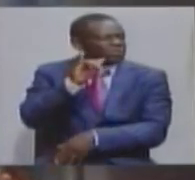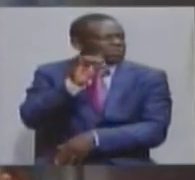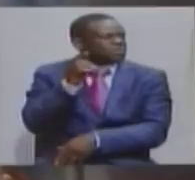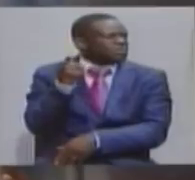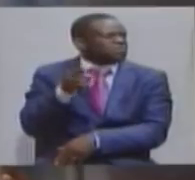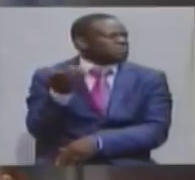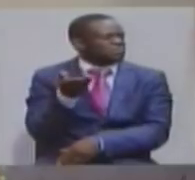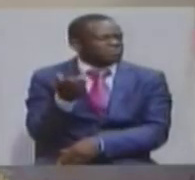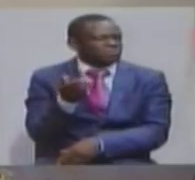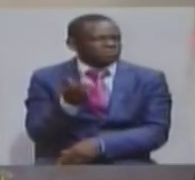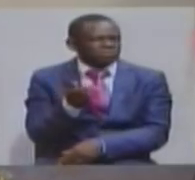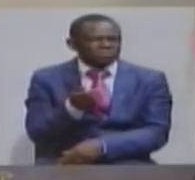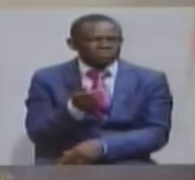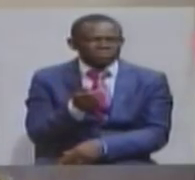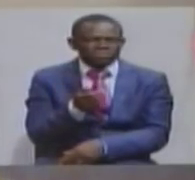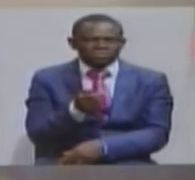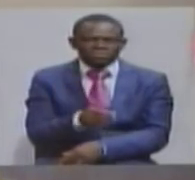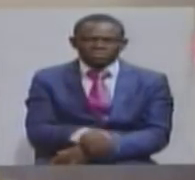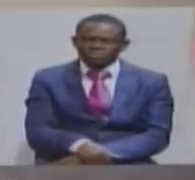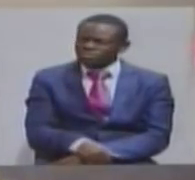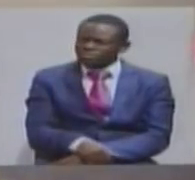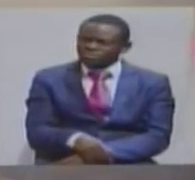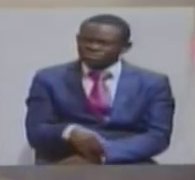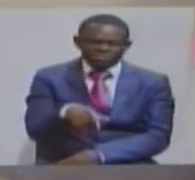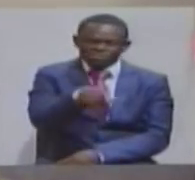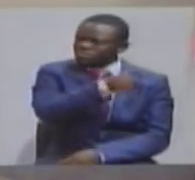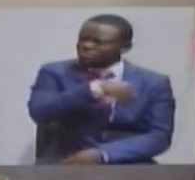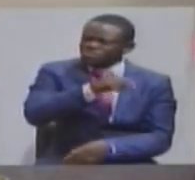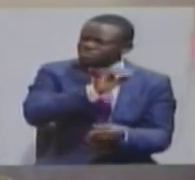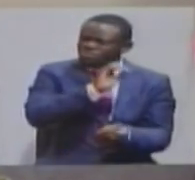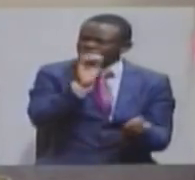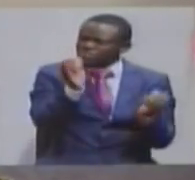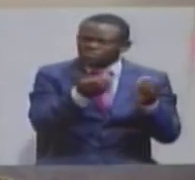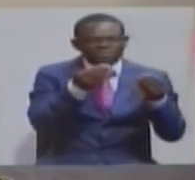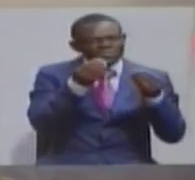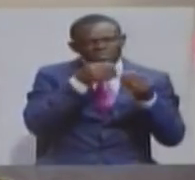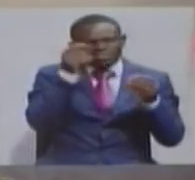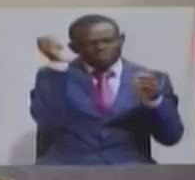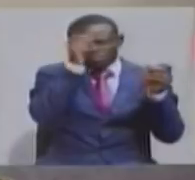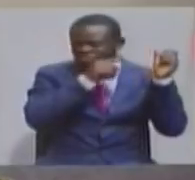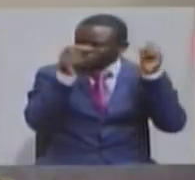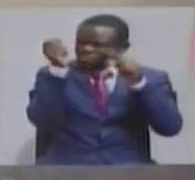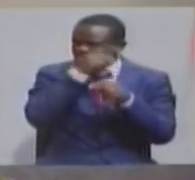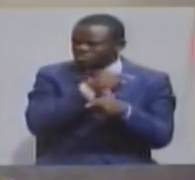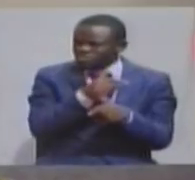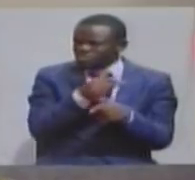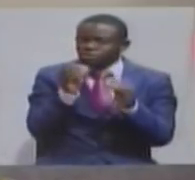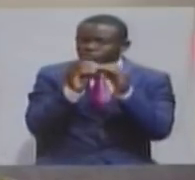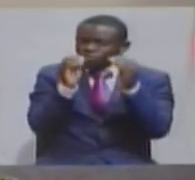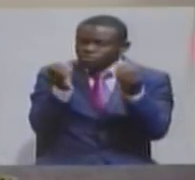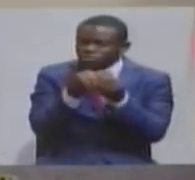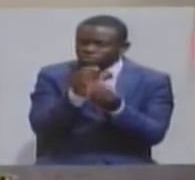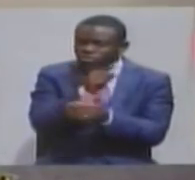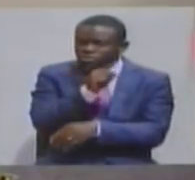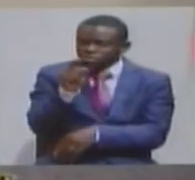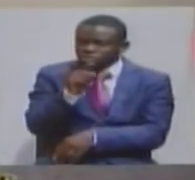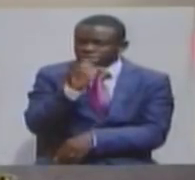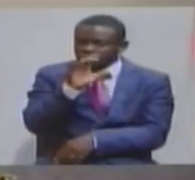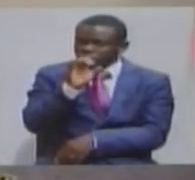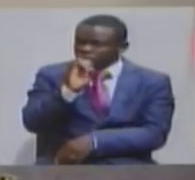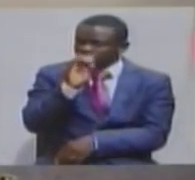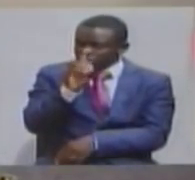very, very disturbing, to say the least. It's extremely disturbing to hear that ZCID